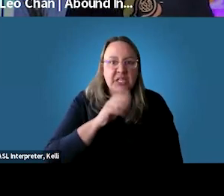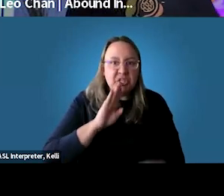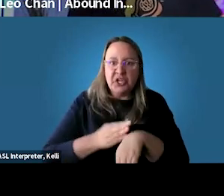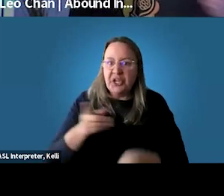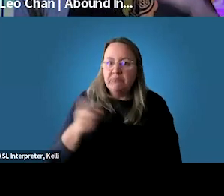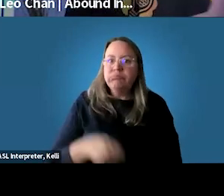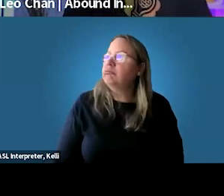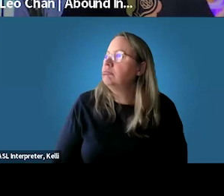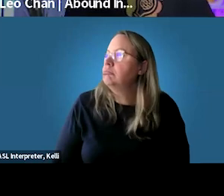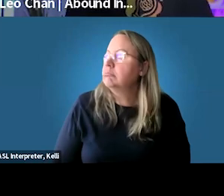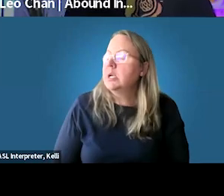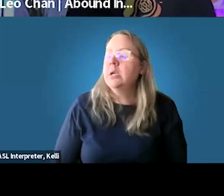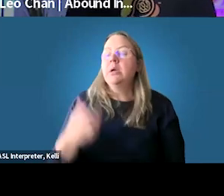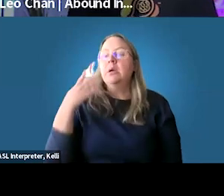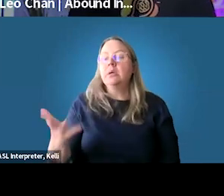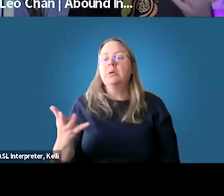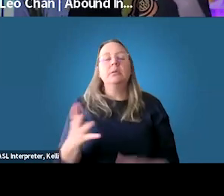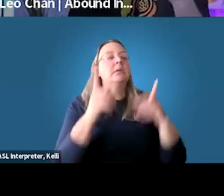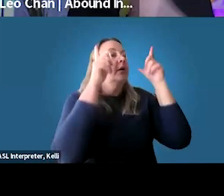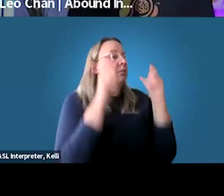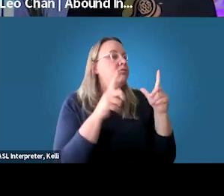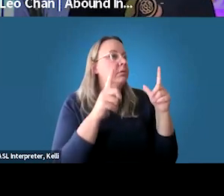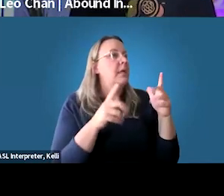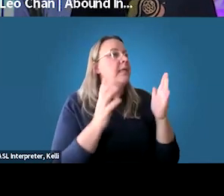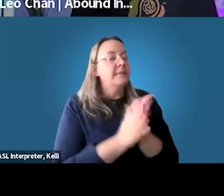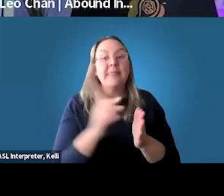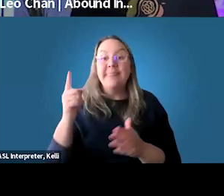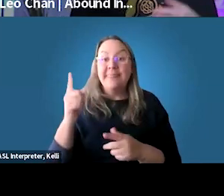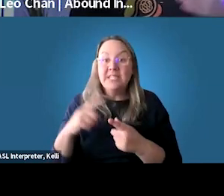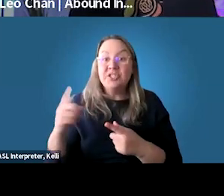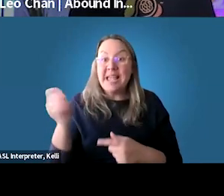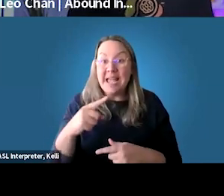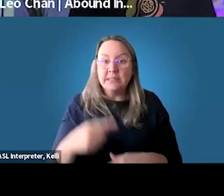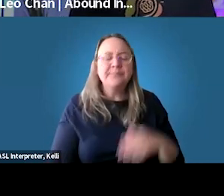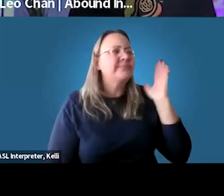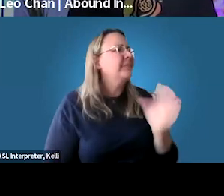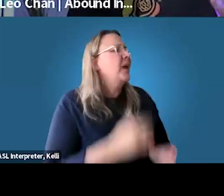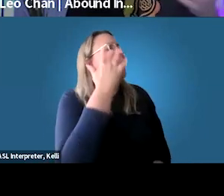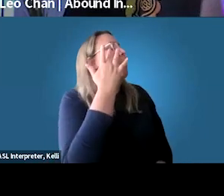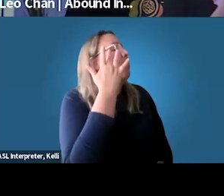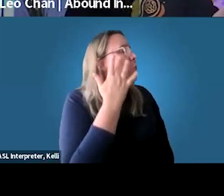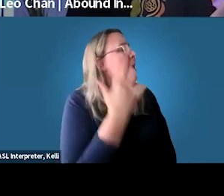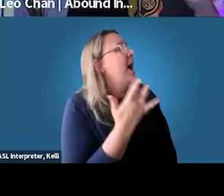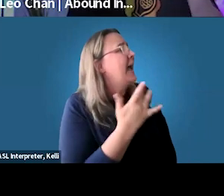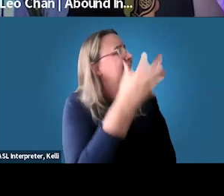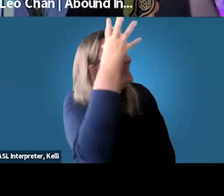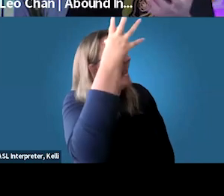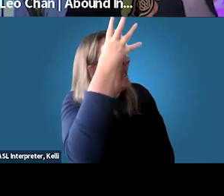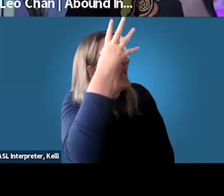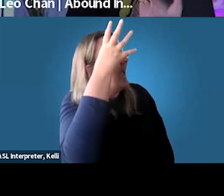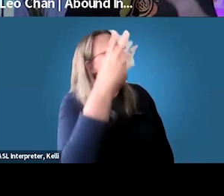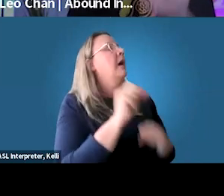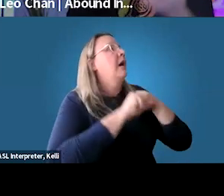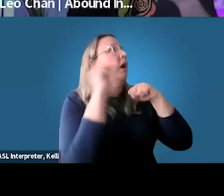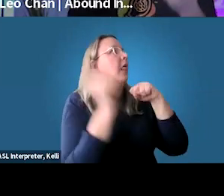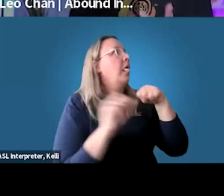was waiting. So she sees the photo being taken, and then she asked this. She asked why. Like, Daddy, why